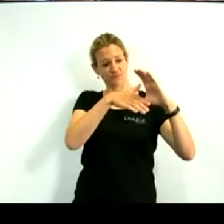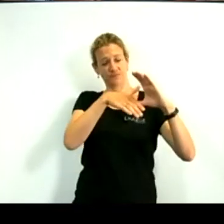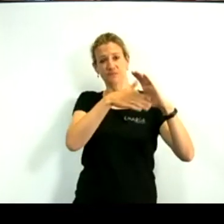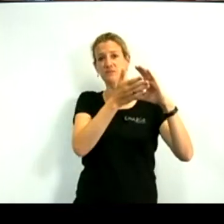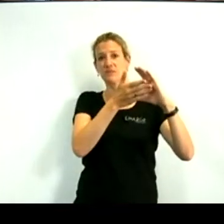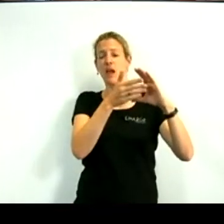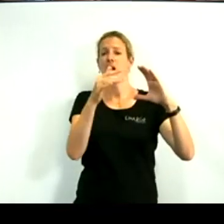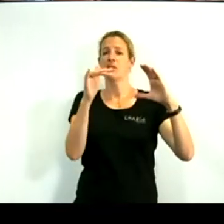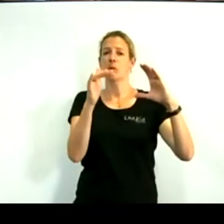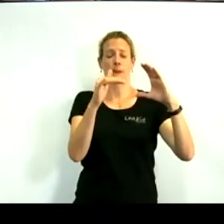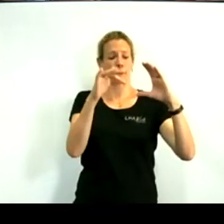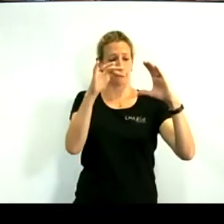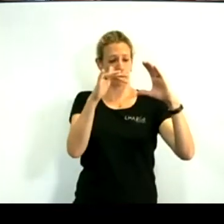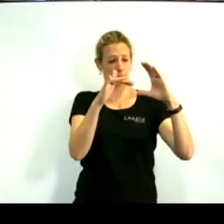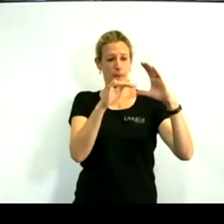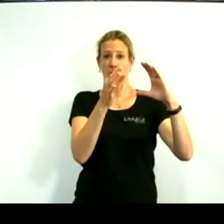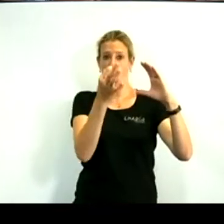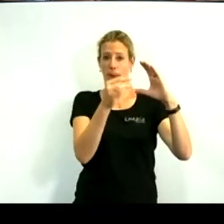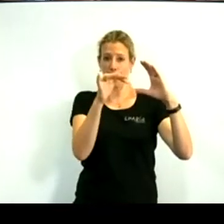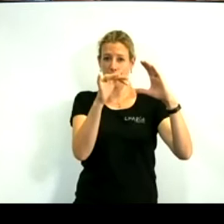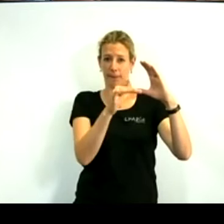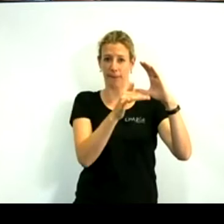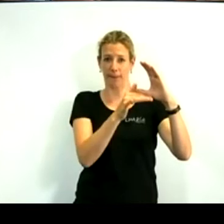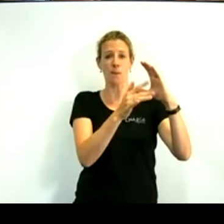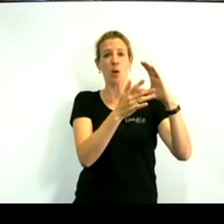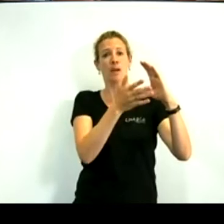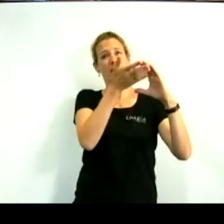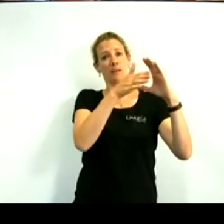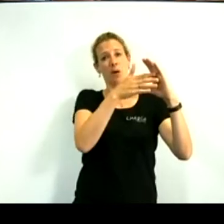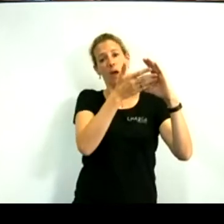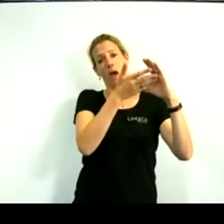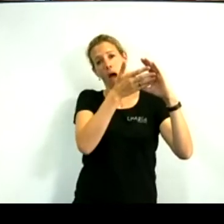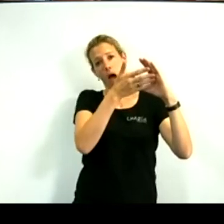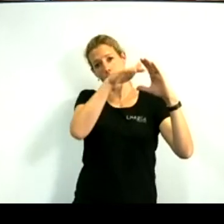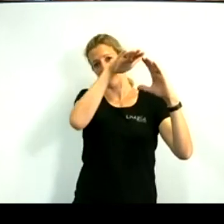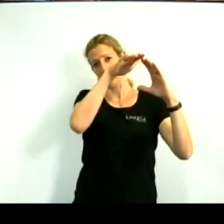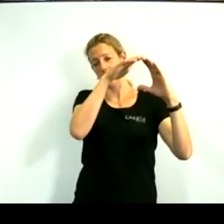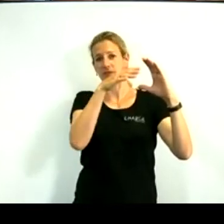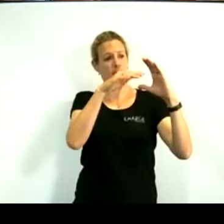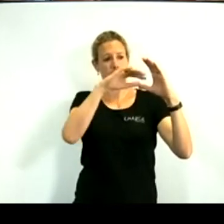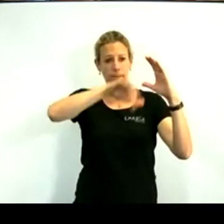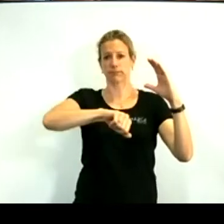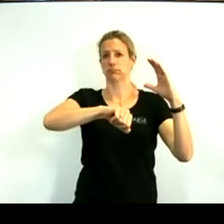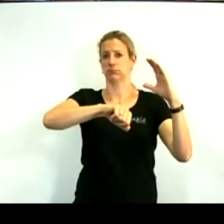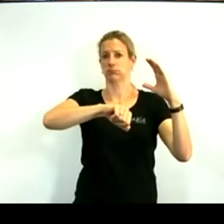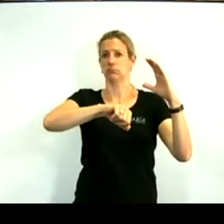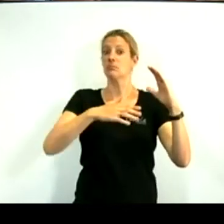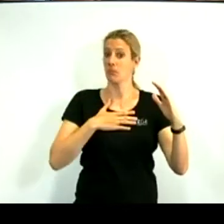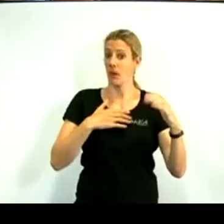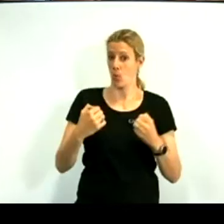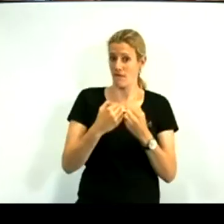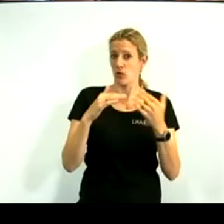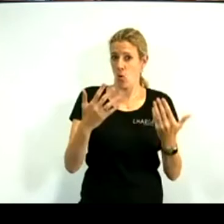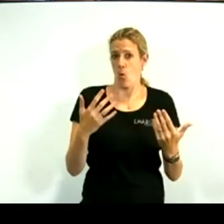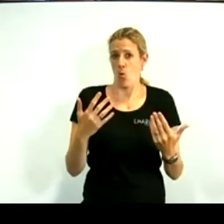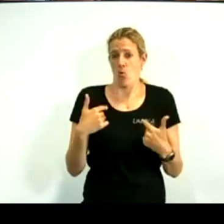more very quickly. This happened to my eye after my accident, and I sat for about 7 hours one day,